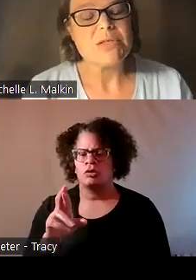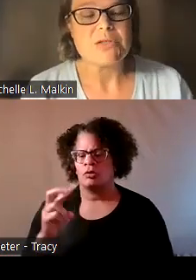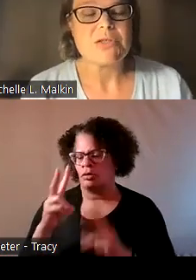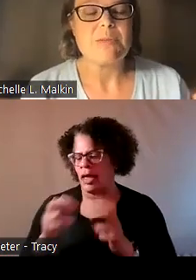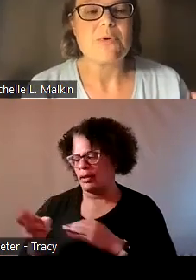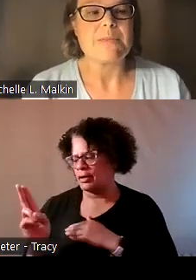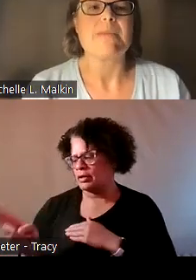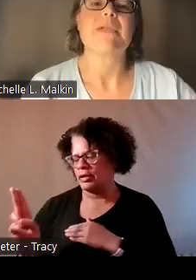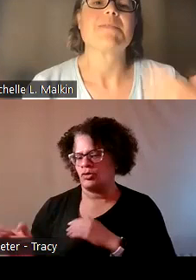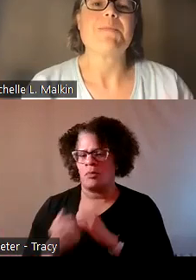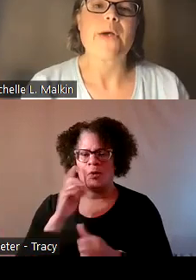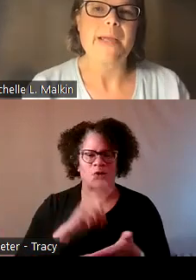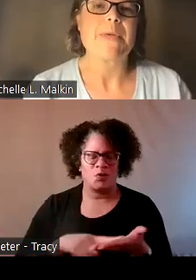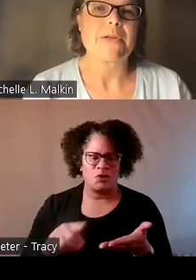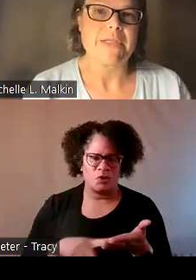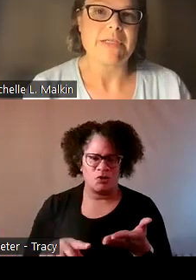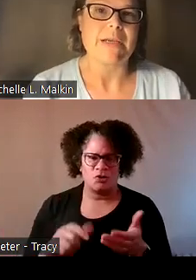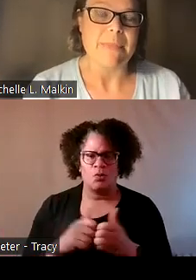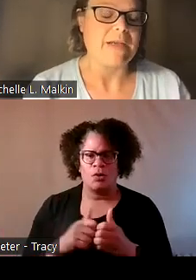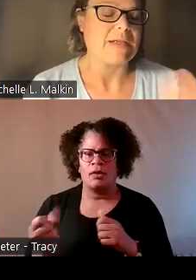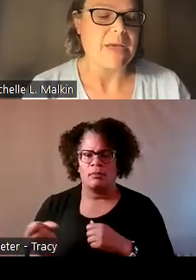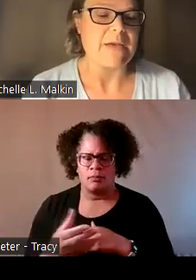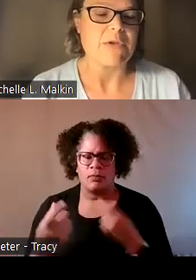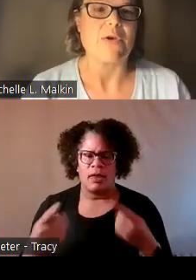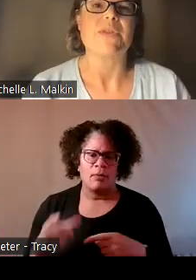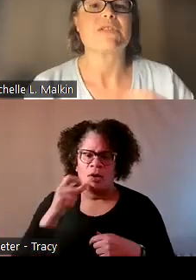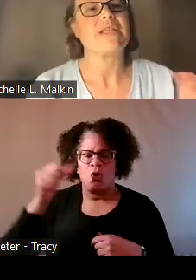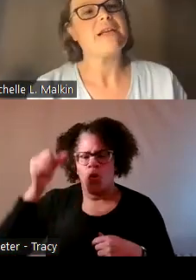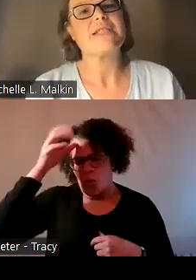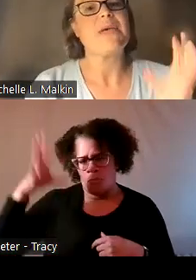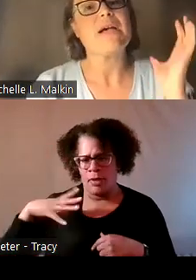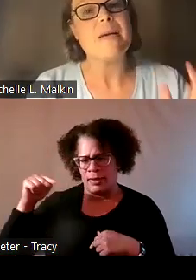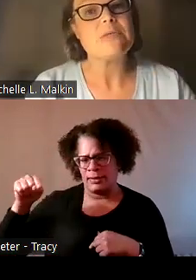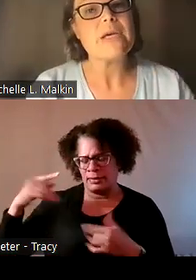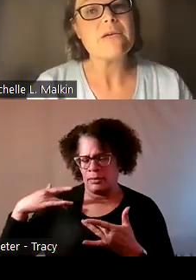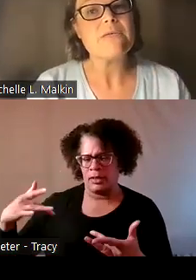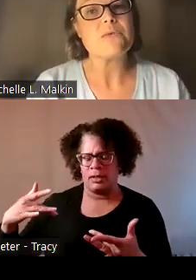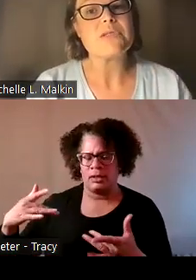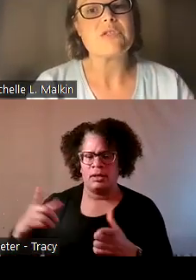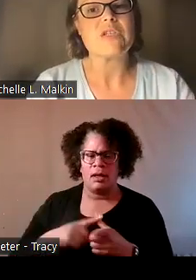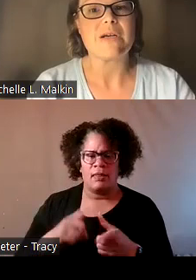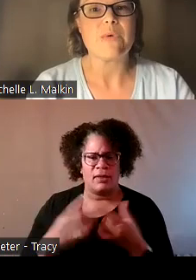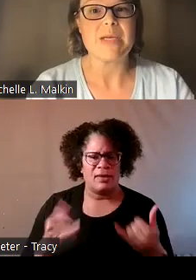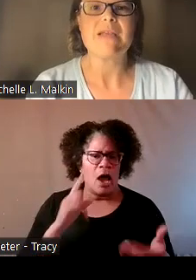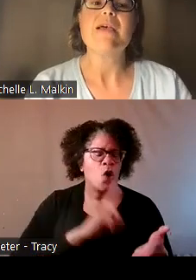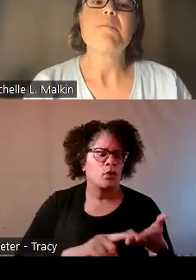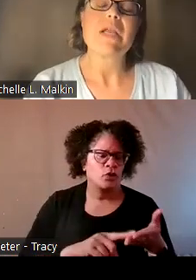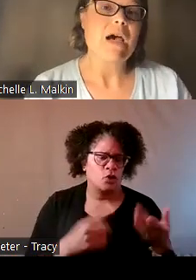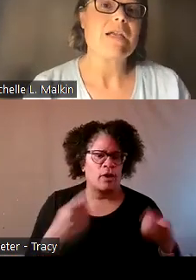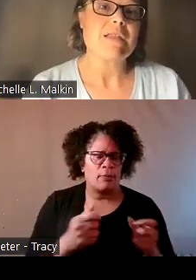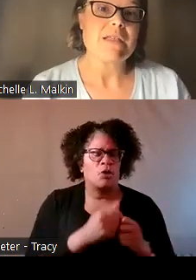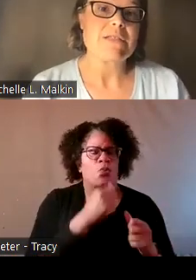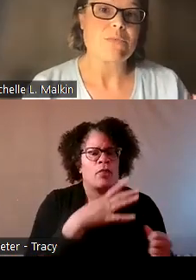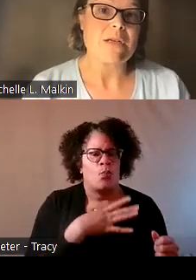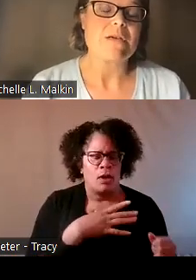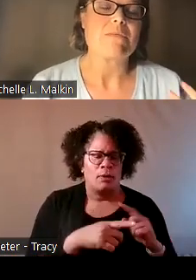most research in problem gambling, it's been primarily done on men, as many of you know, and there's kind of this big upswing of research done on women, but